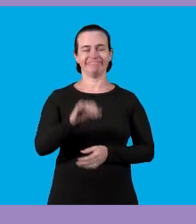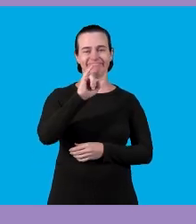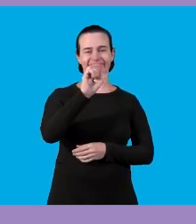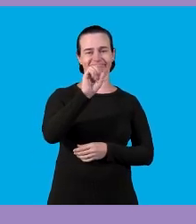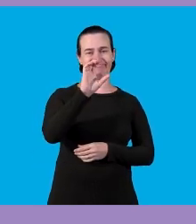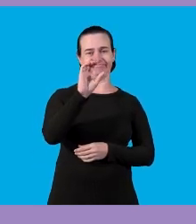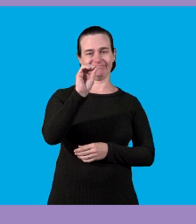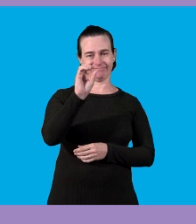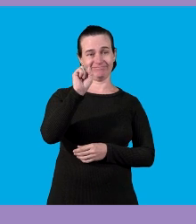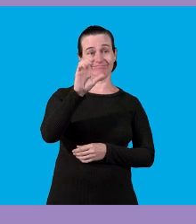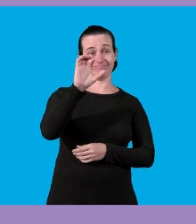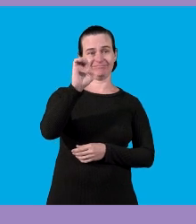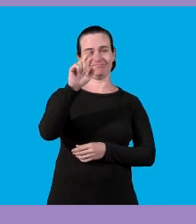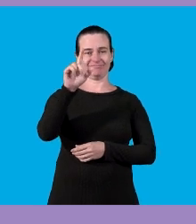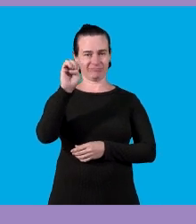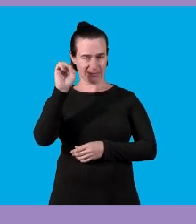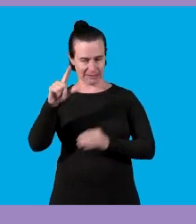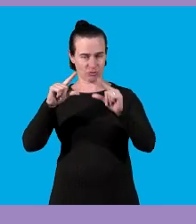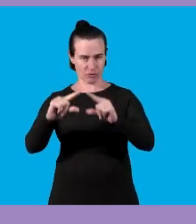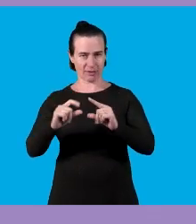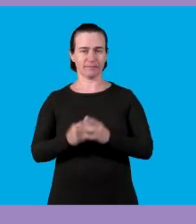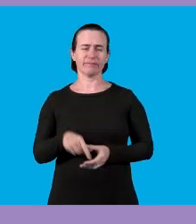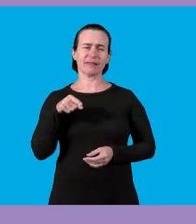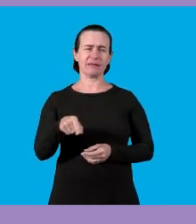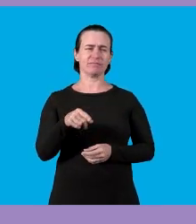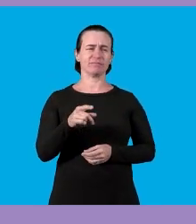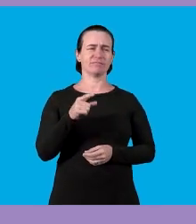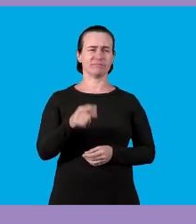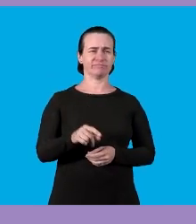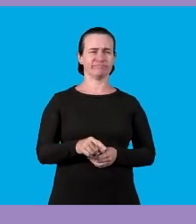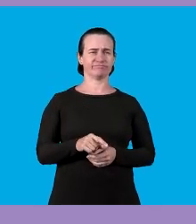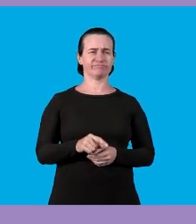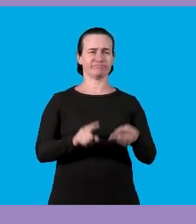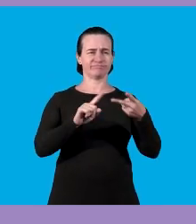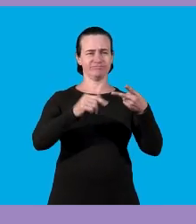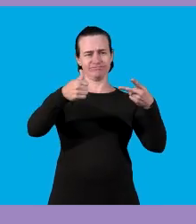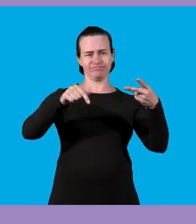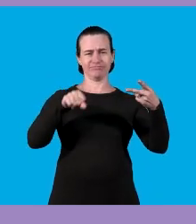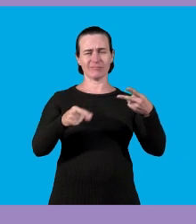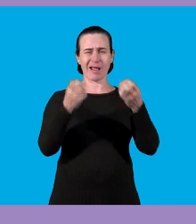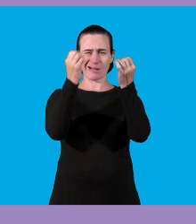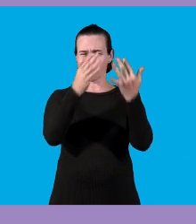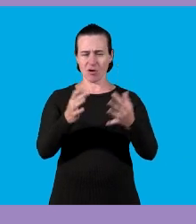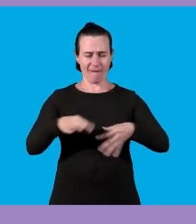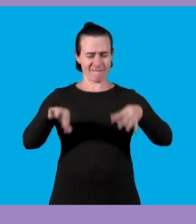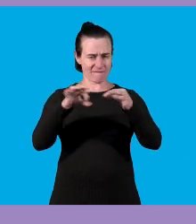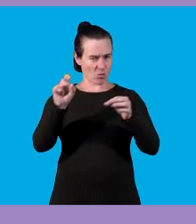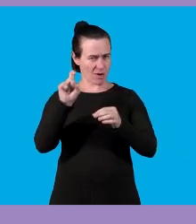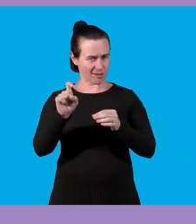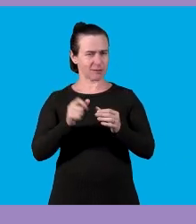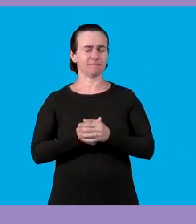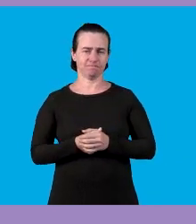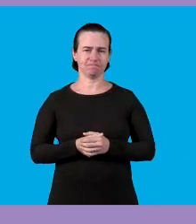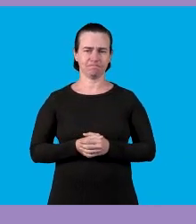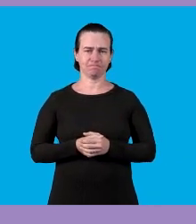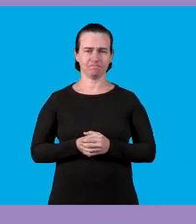isosceles triangle? And then calculate the value of x, angles of a triangle equal to 180, the sum